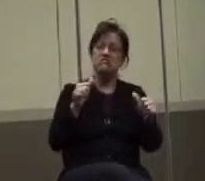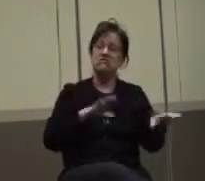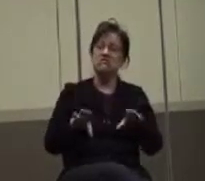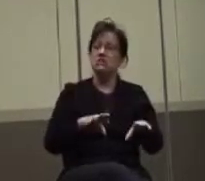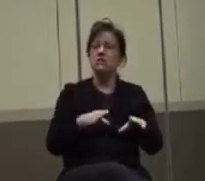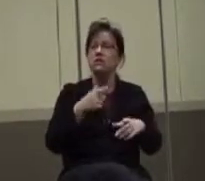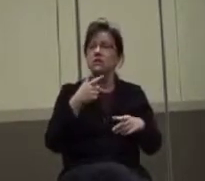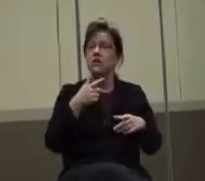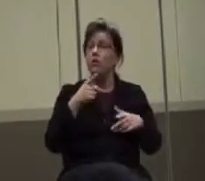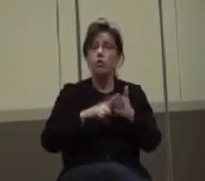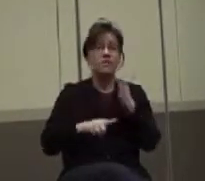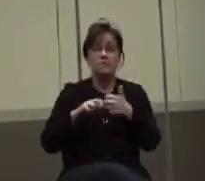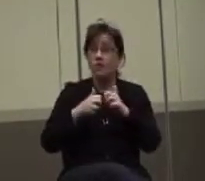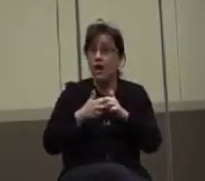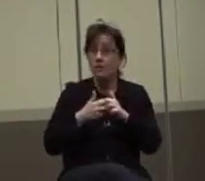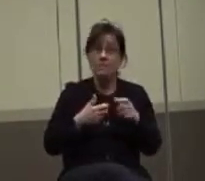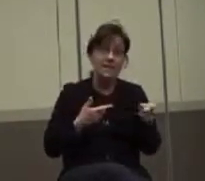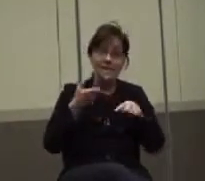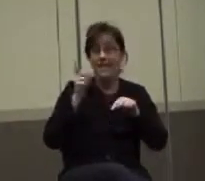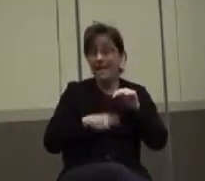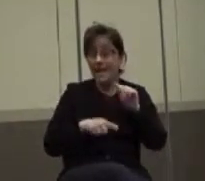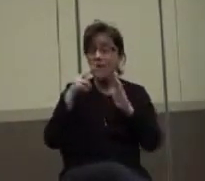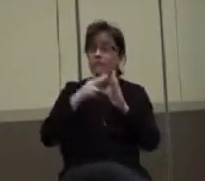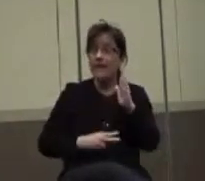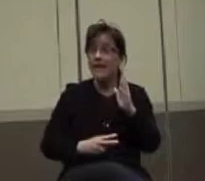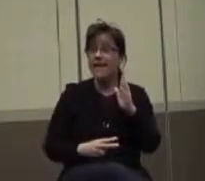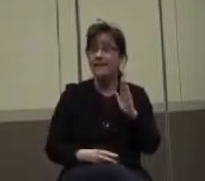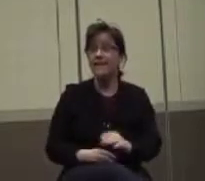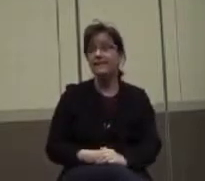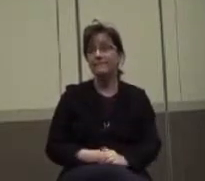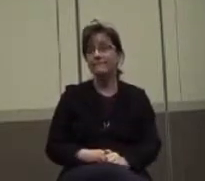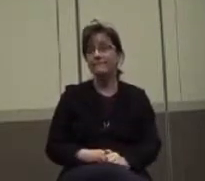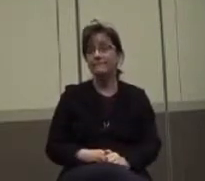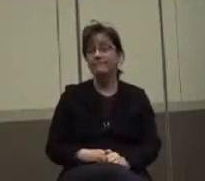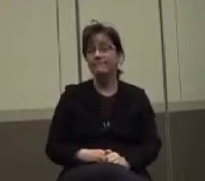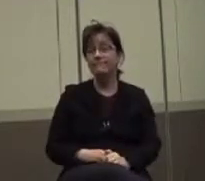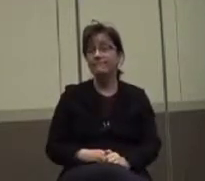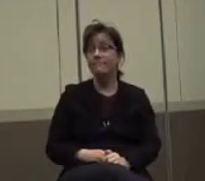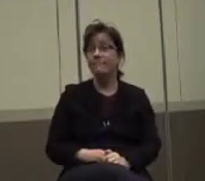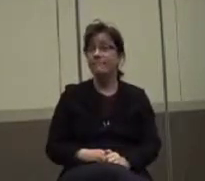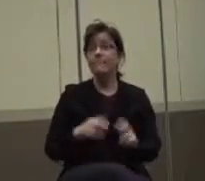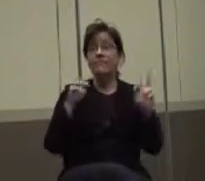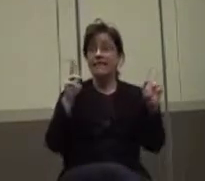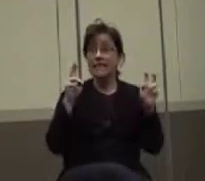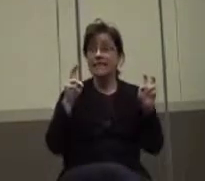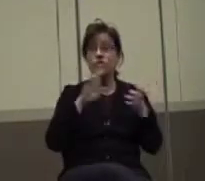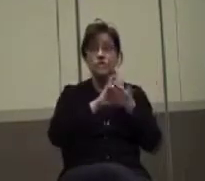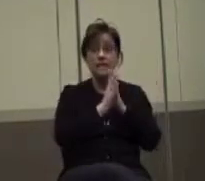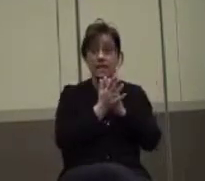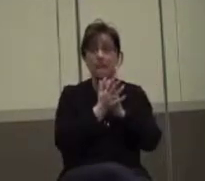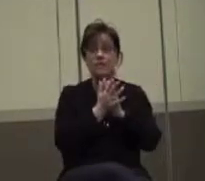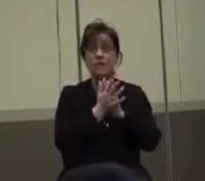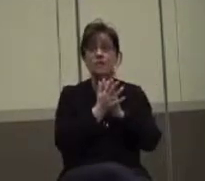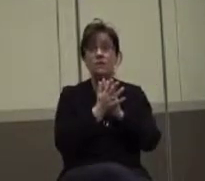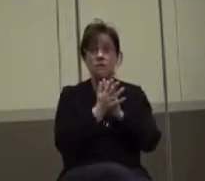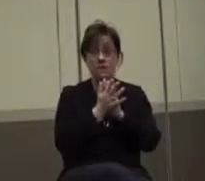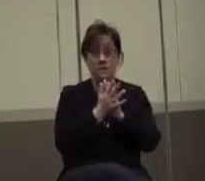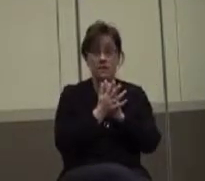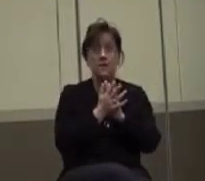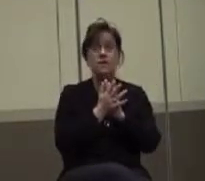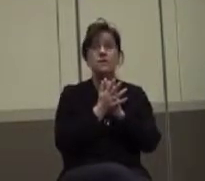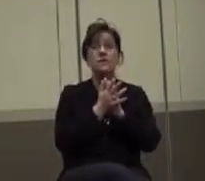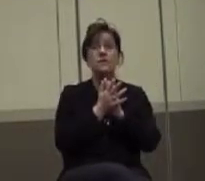read. Okay? So the issue becomes one of, do I know where my kids are and can I help my